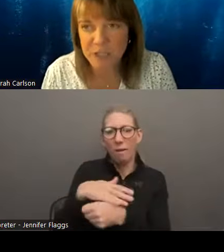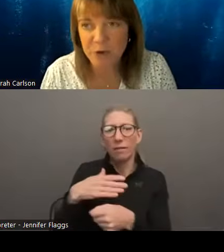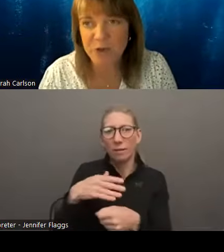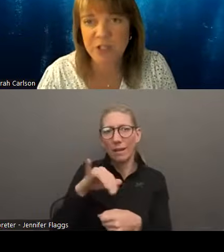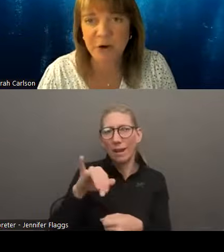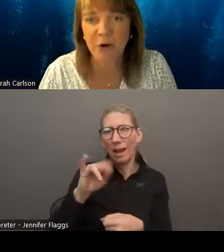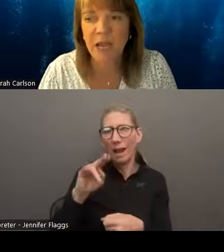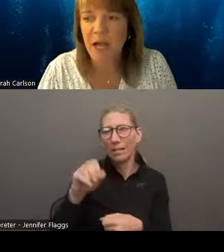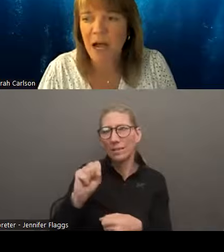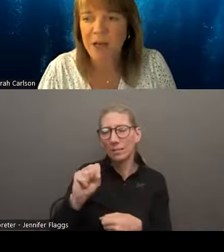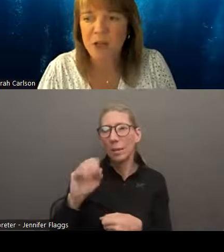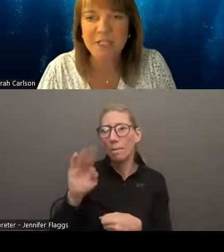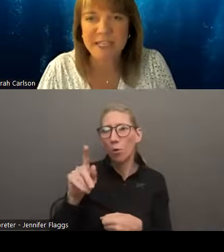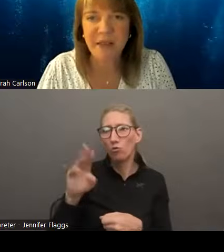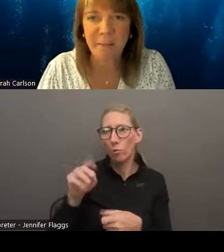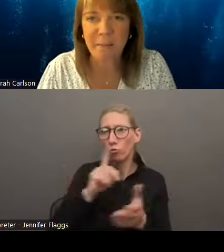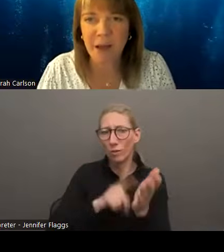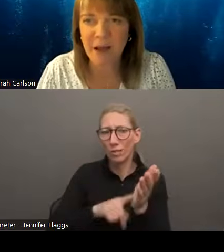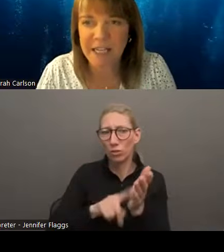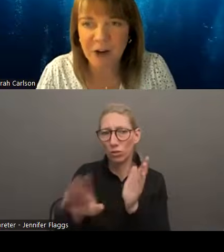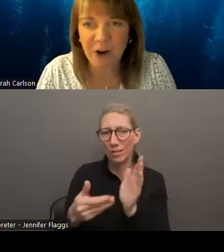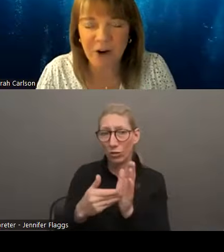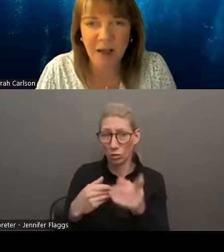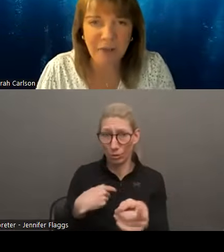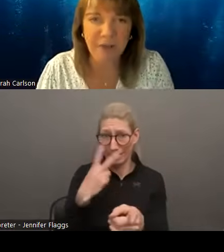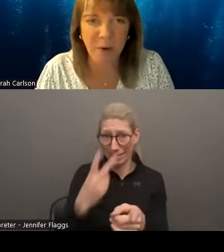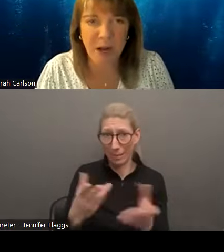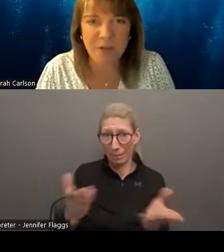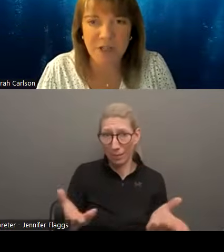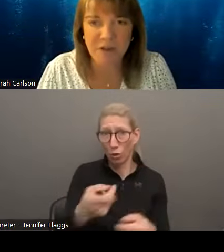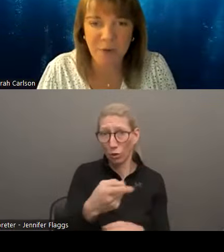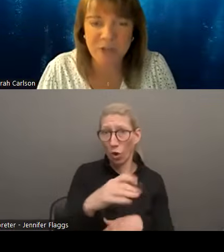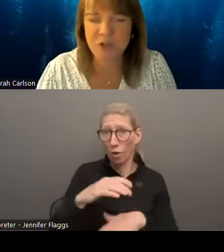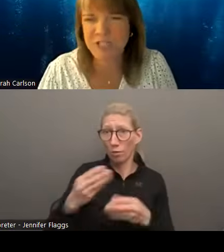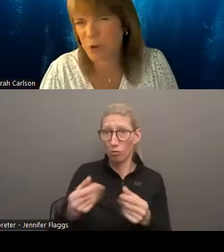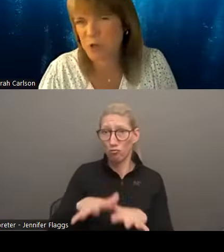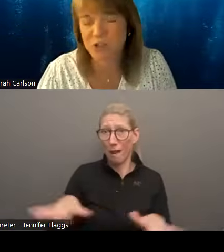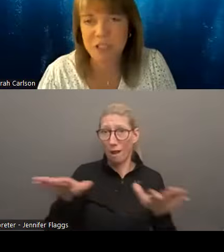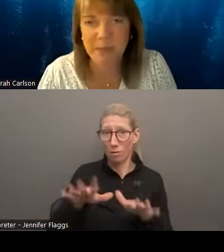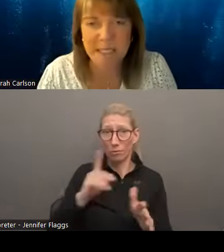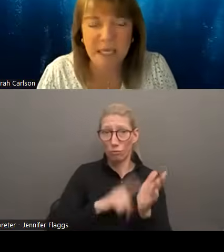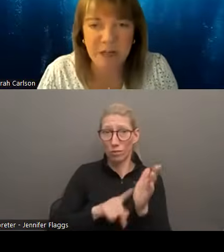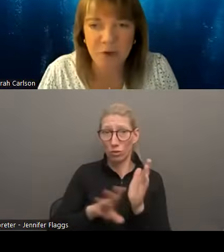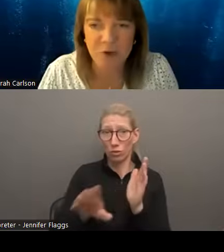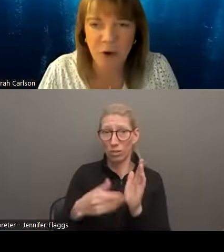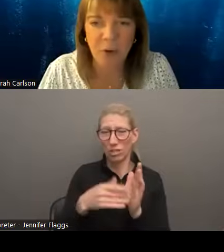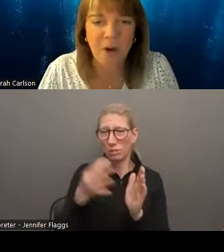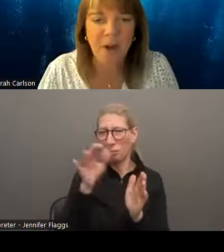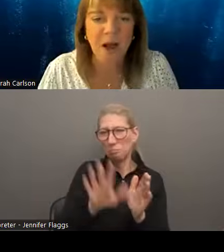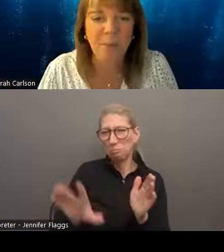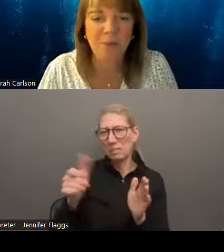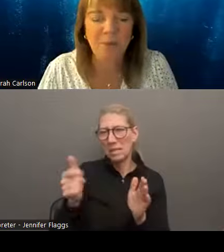Bodrum Research Center, and you can see them here on the grounds of our research center, which is just about 10 minutes or